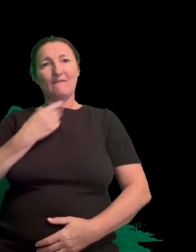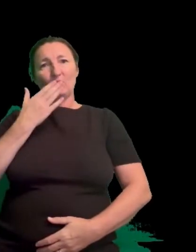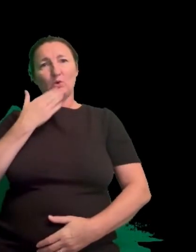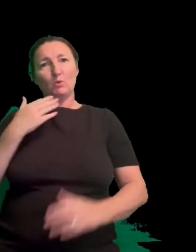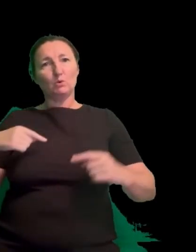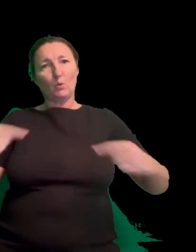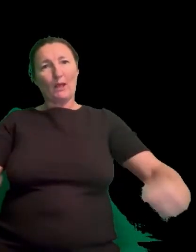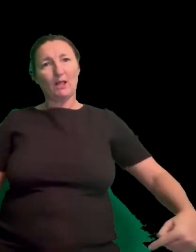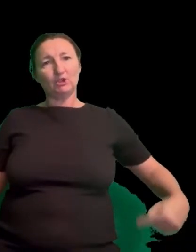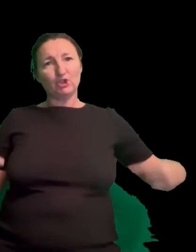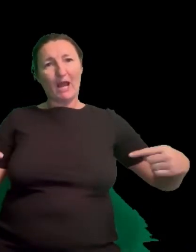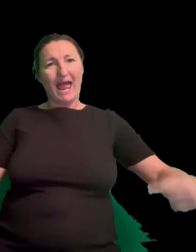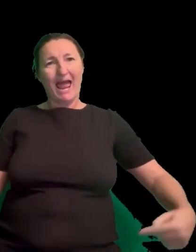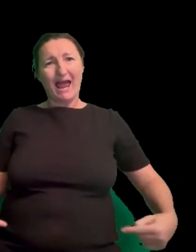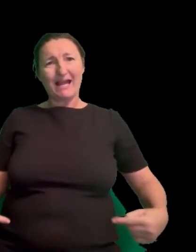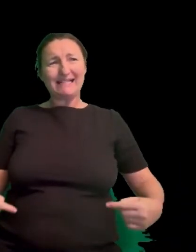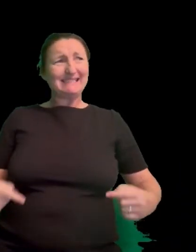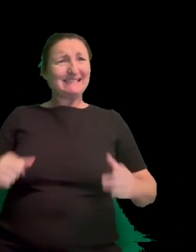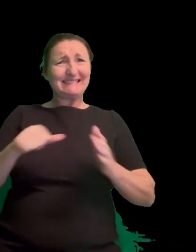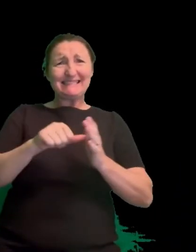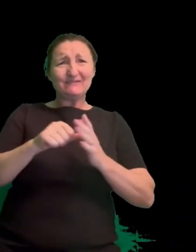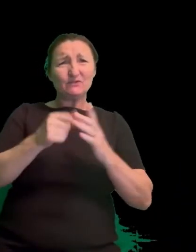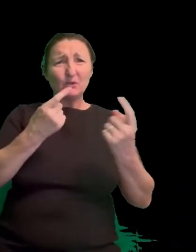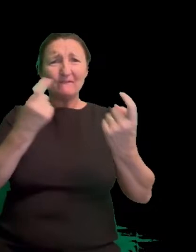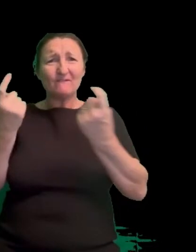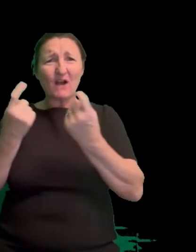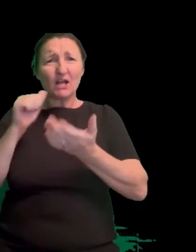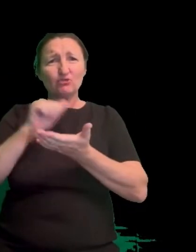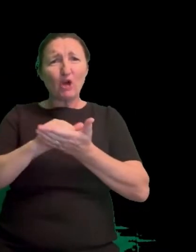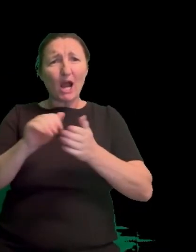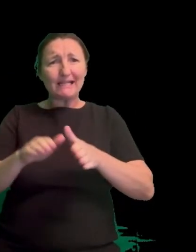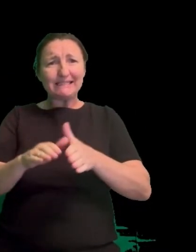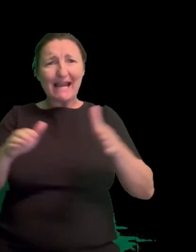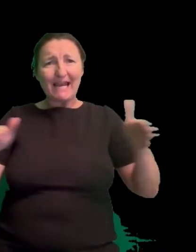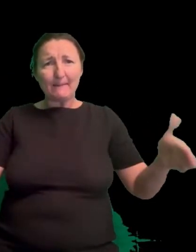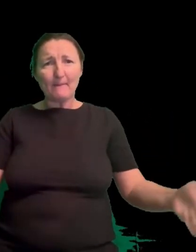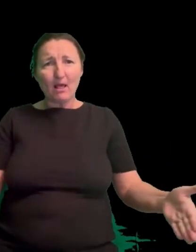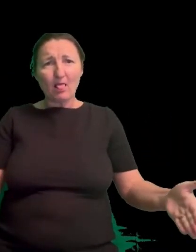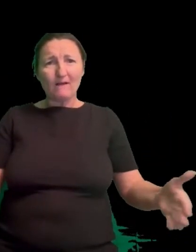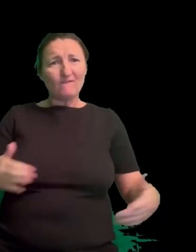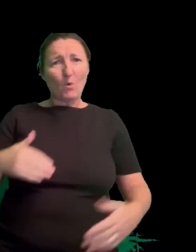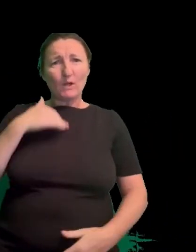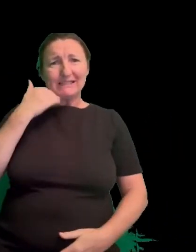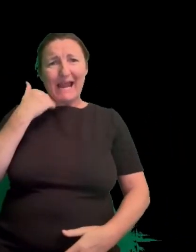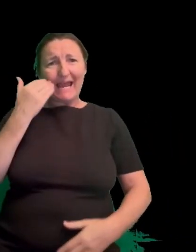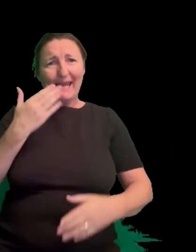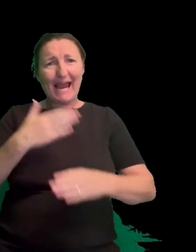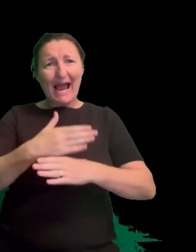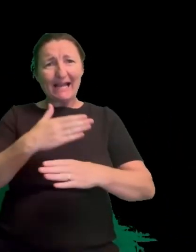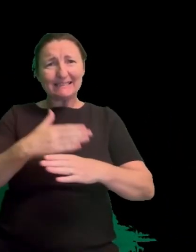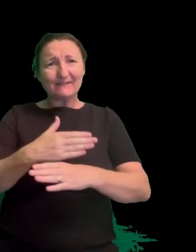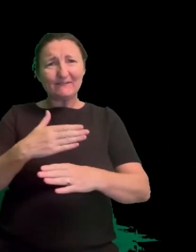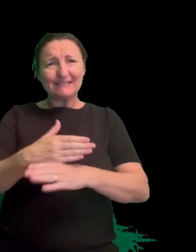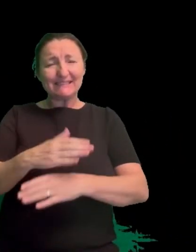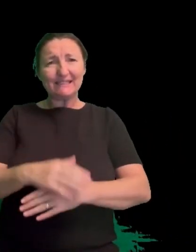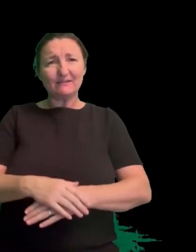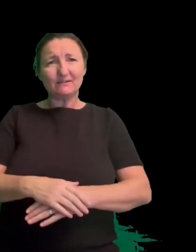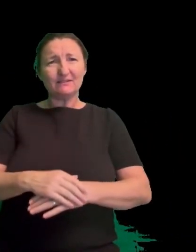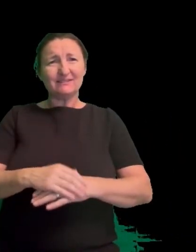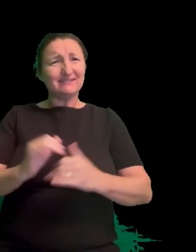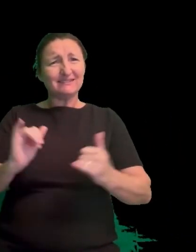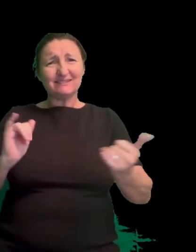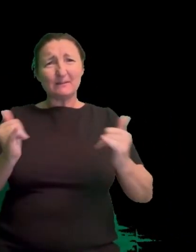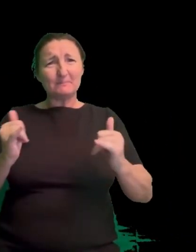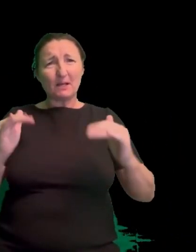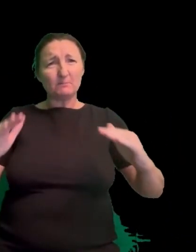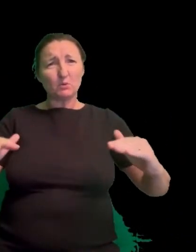a wheelchair-bound, it's been hard to find the right table to perform all my daily activities. Sometimes they're either